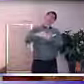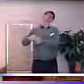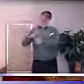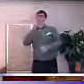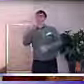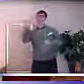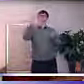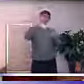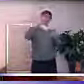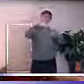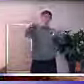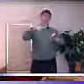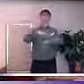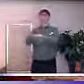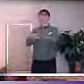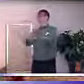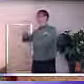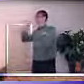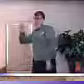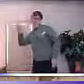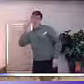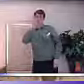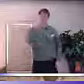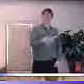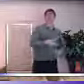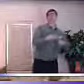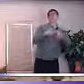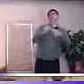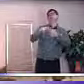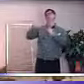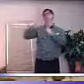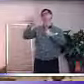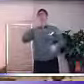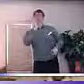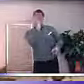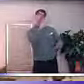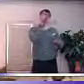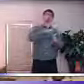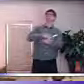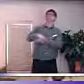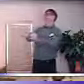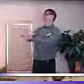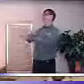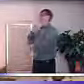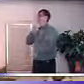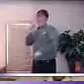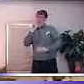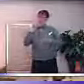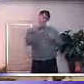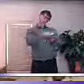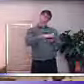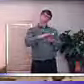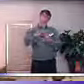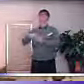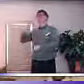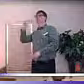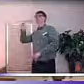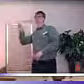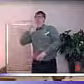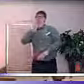to treat others as I would like to be treated, or to treat others as they treated